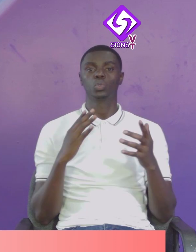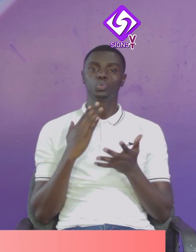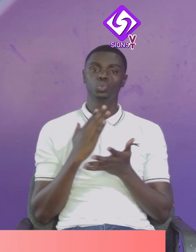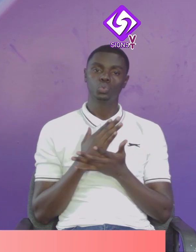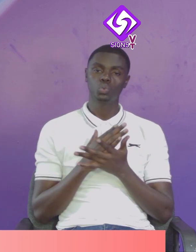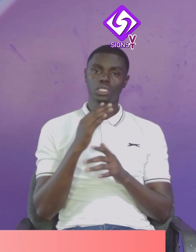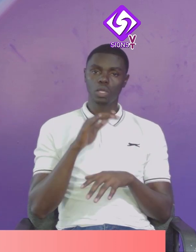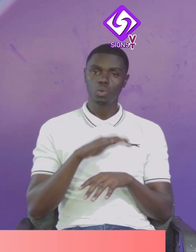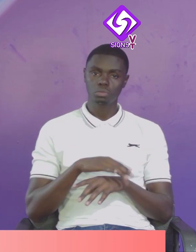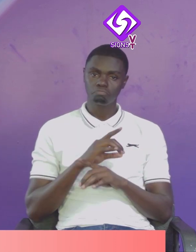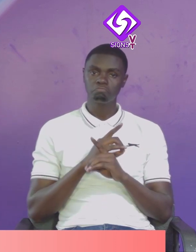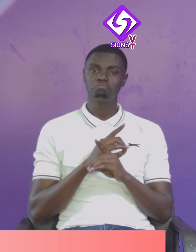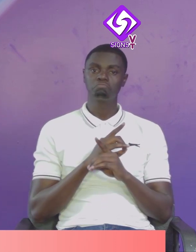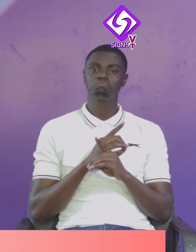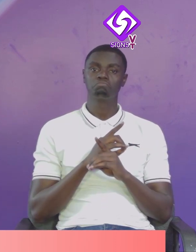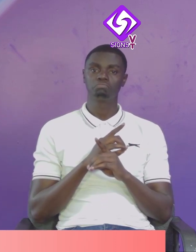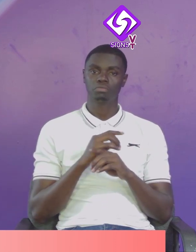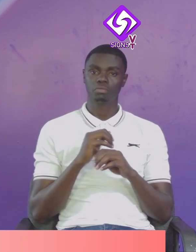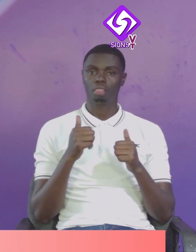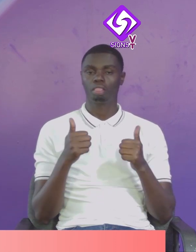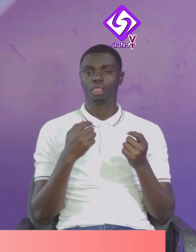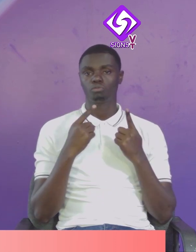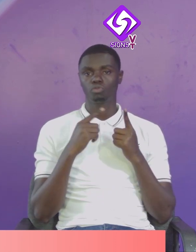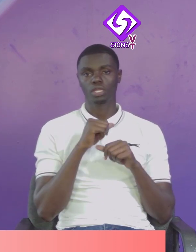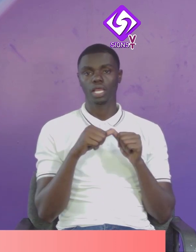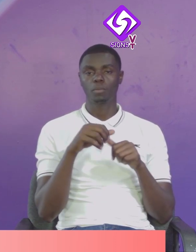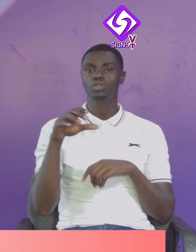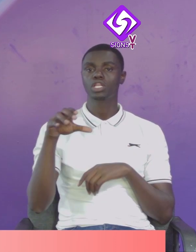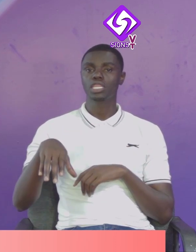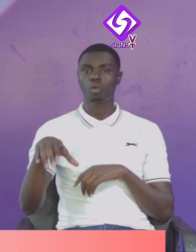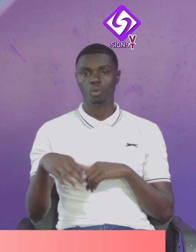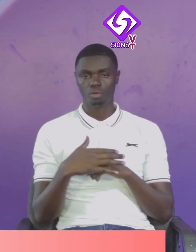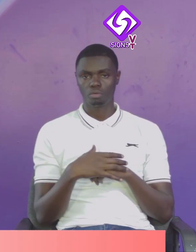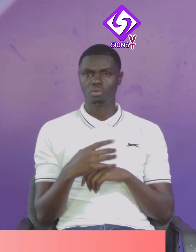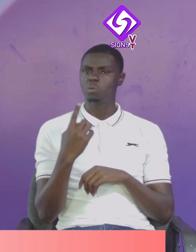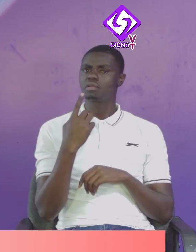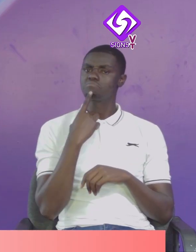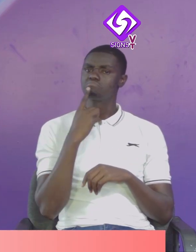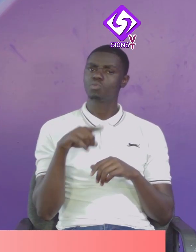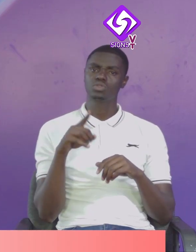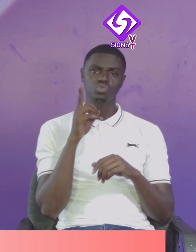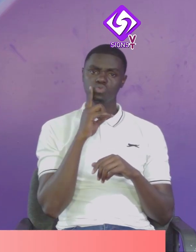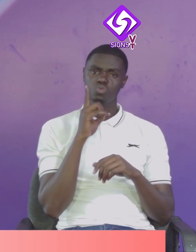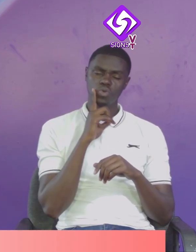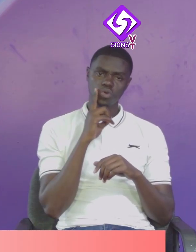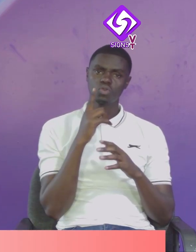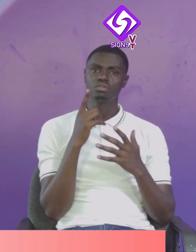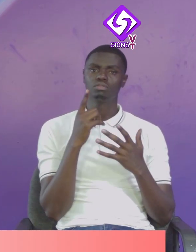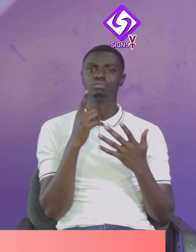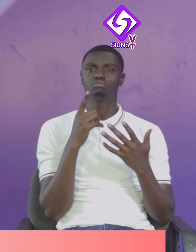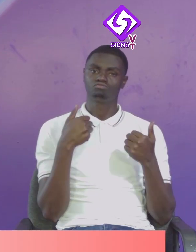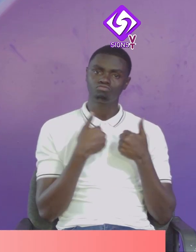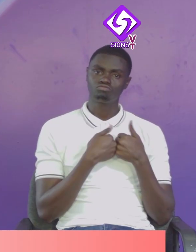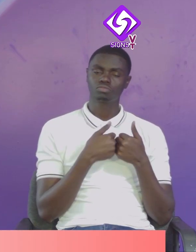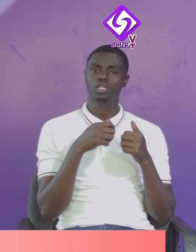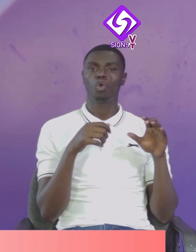at the defensive department. I'm talking about DR Congo. And one might say that tomorrow's mouth-watering clash between DR